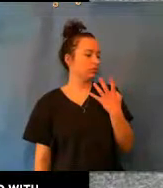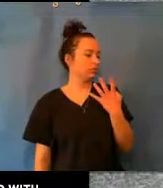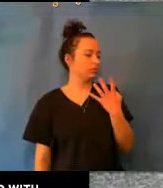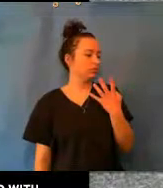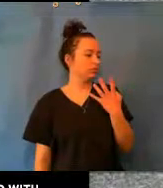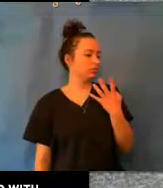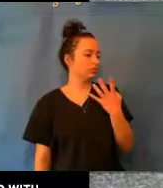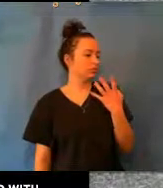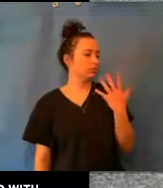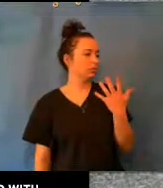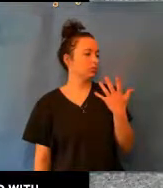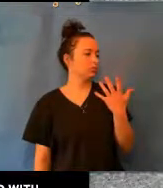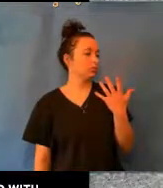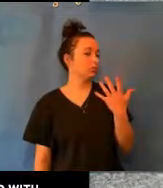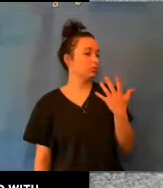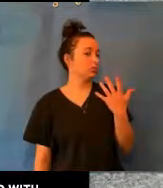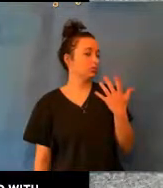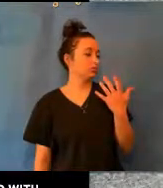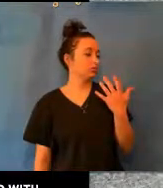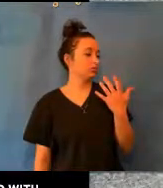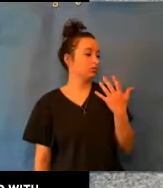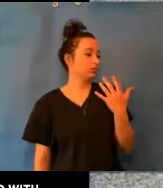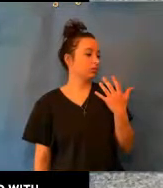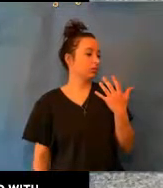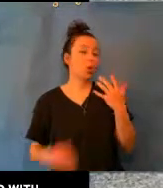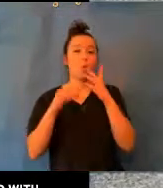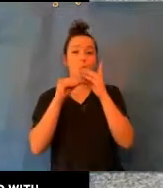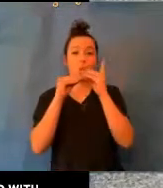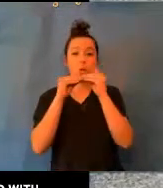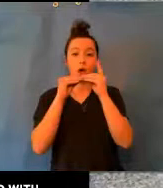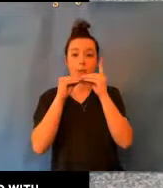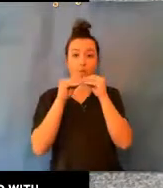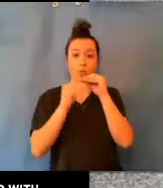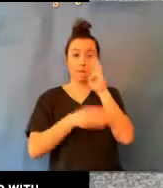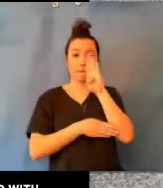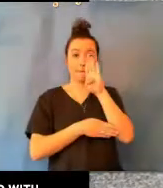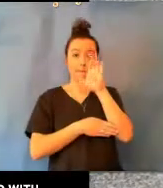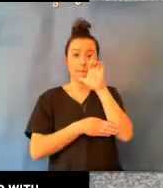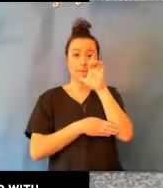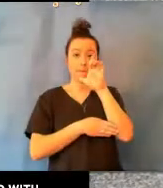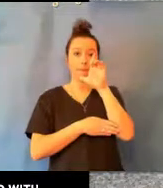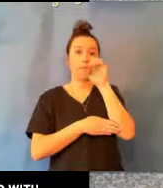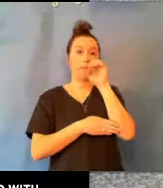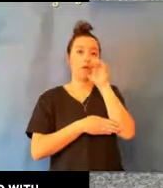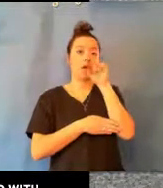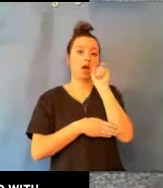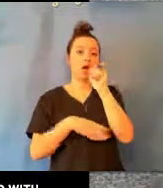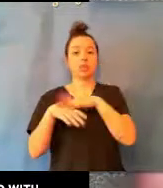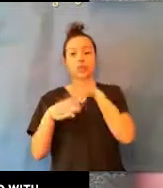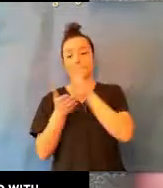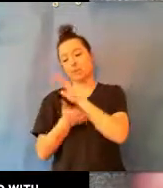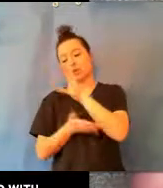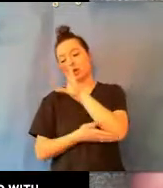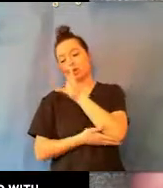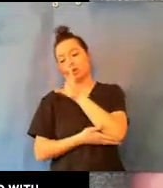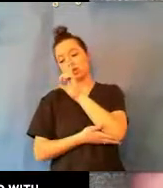4, 5. So it was a lot, or it was only 1 more block than the paper clips.